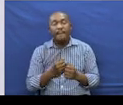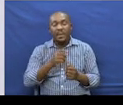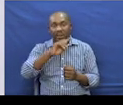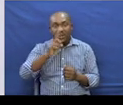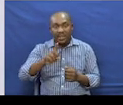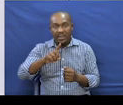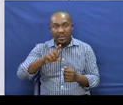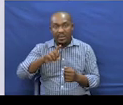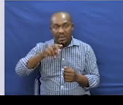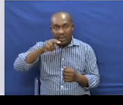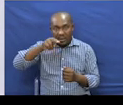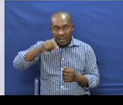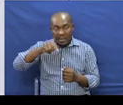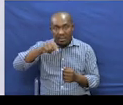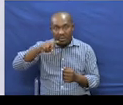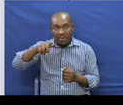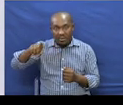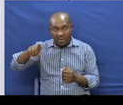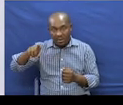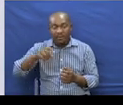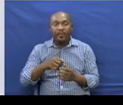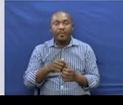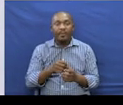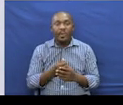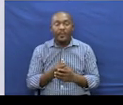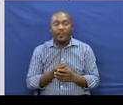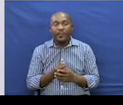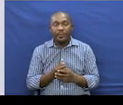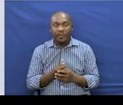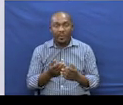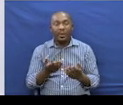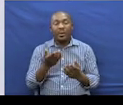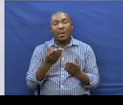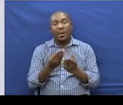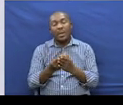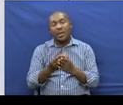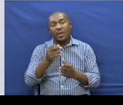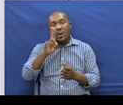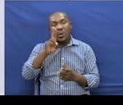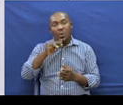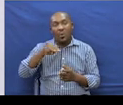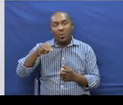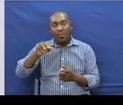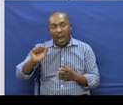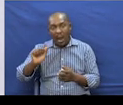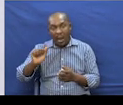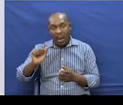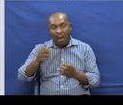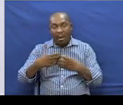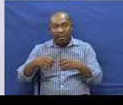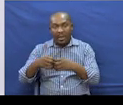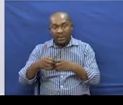the Zanzibar Pemba People's Party, ZPPP, and the Umma Party, which was led by Abdurrahman Mohamed